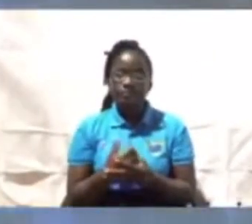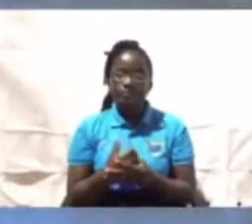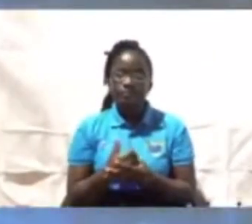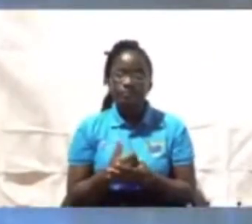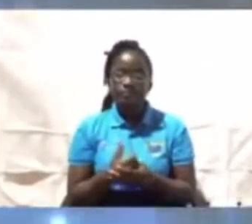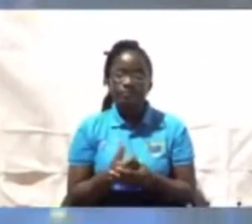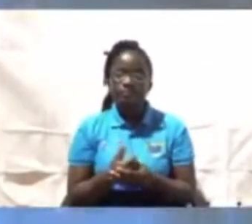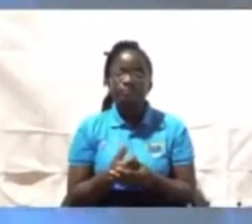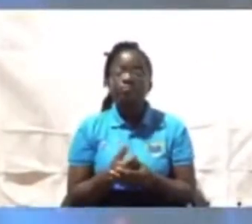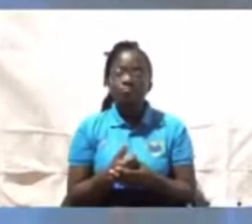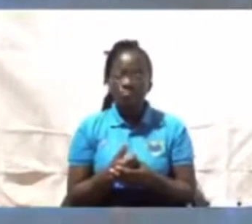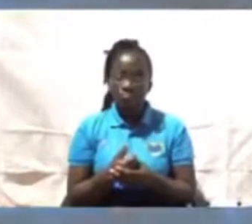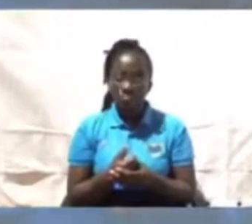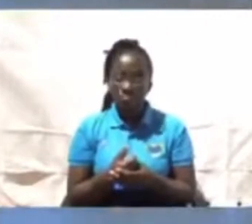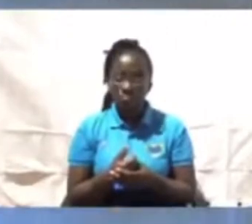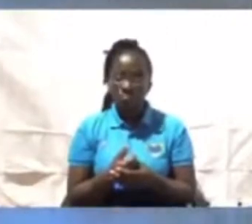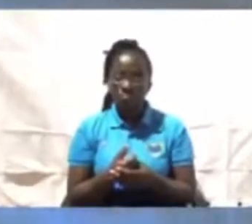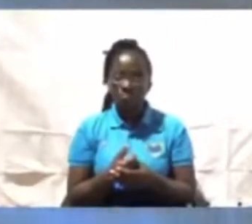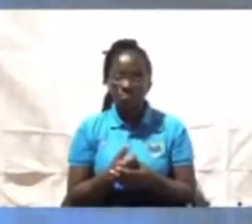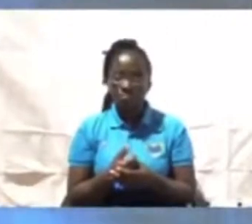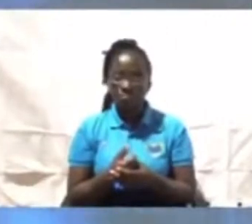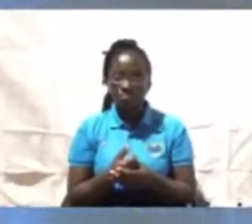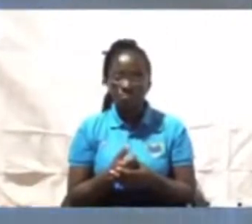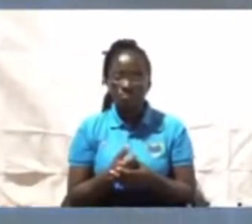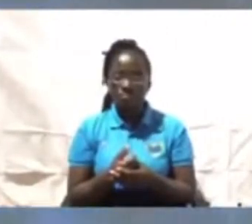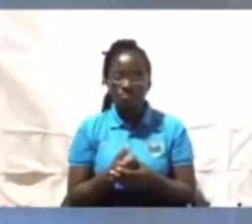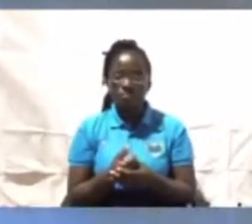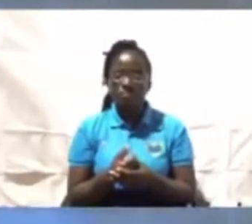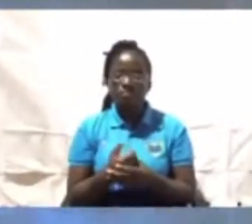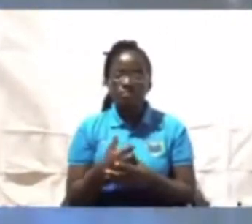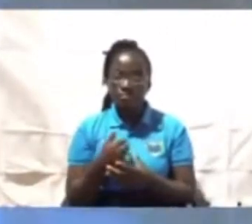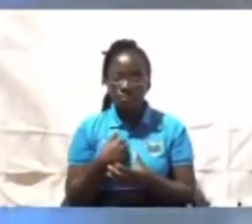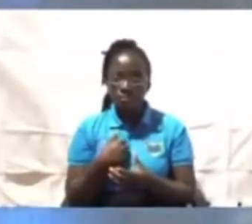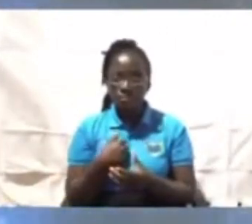Yabo medin dada meno me yakwasa manhene